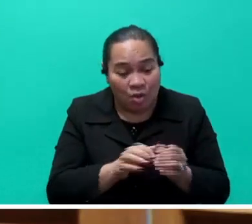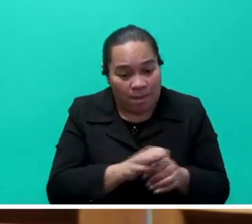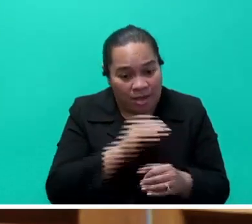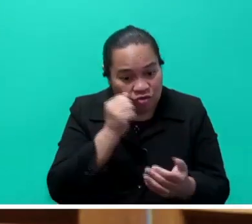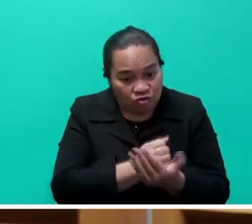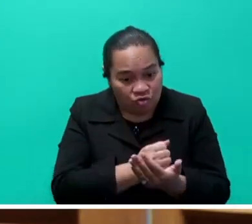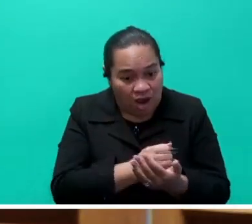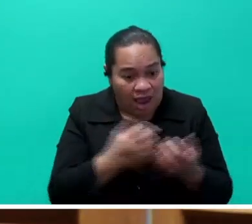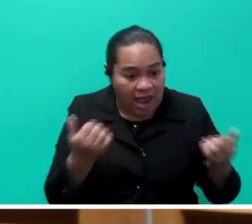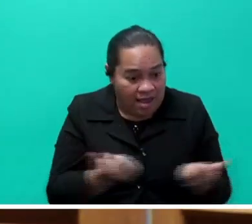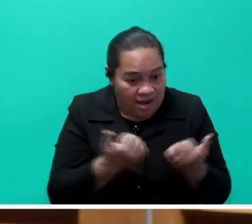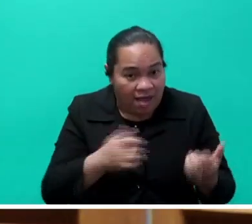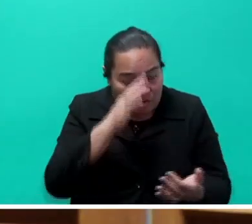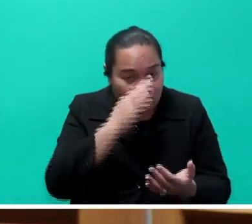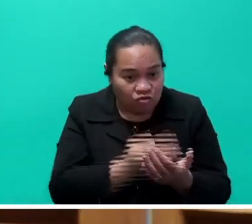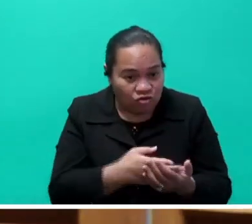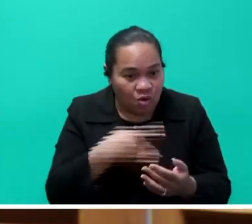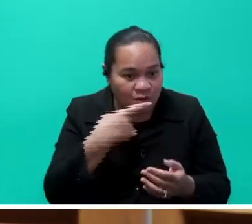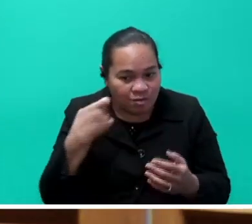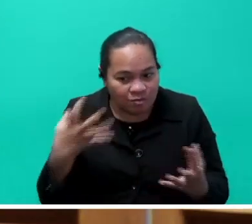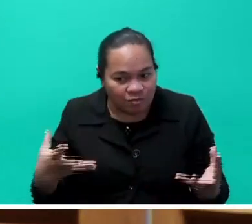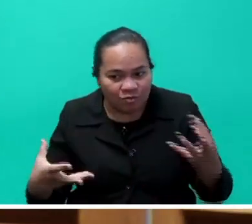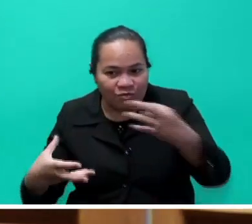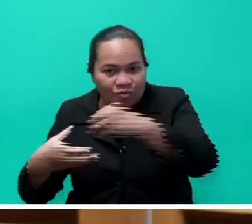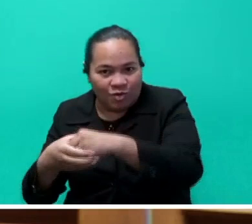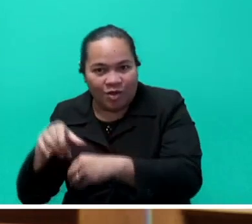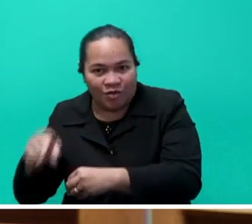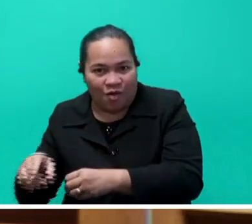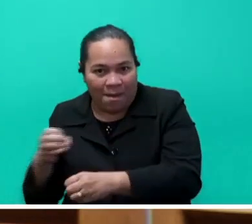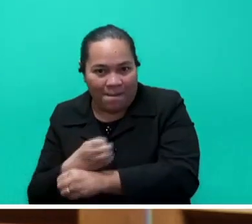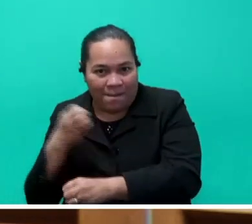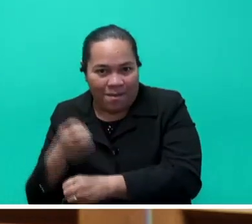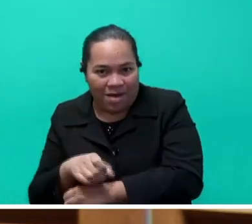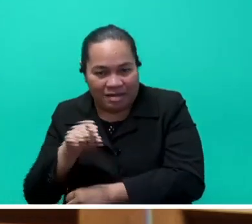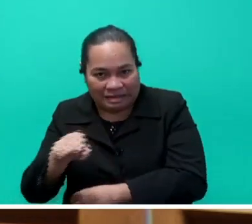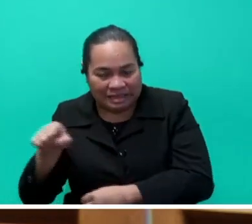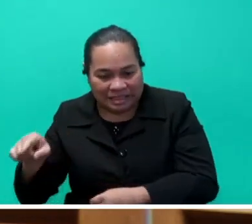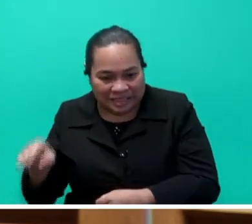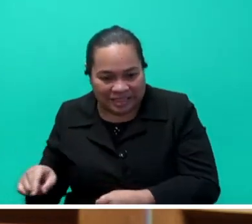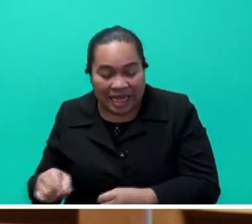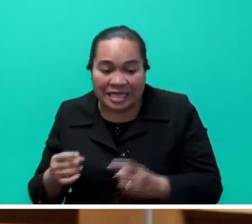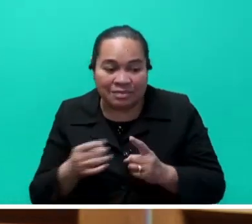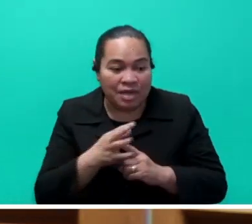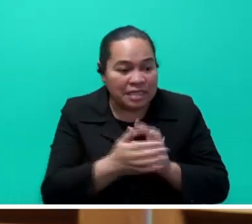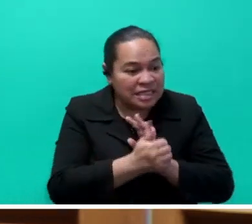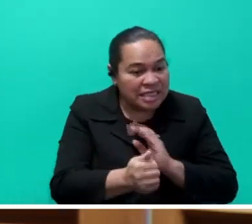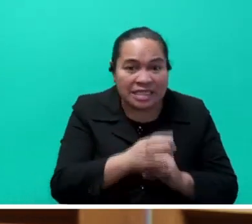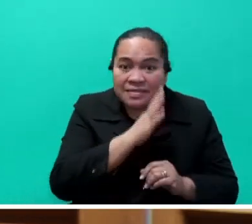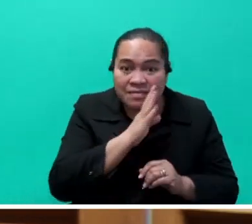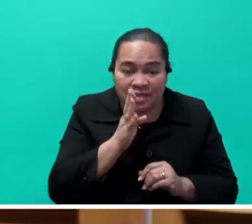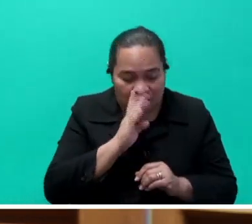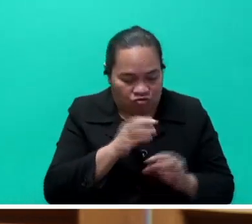sufficient students are attracted to take up training in these skill sets for